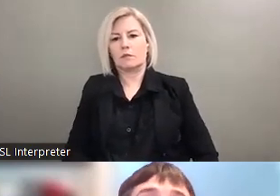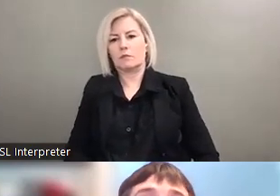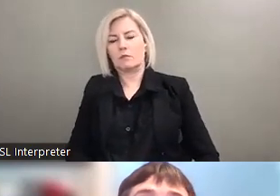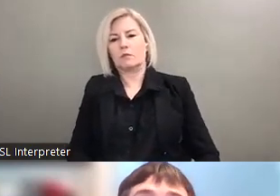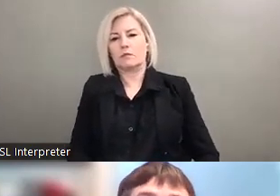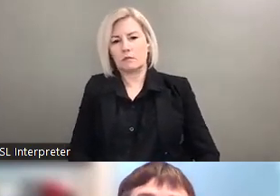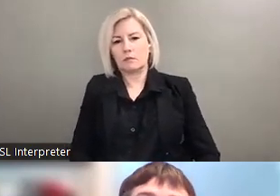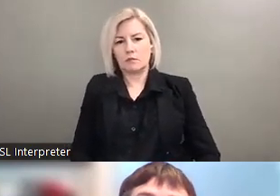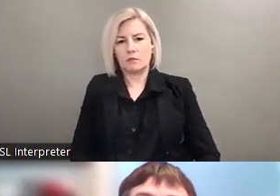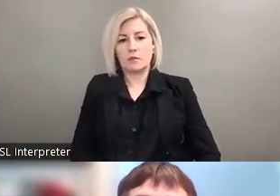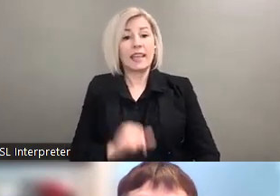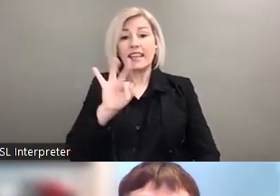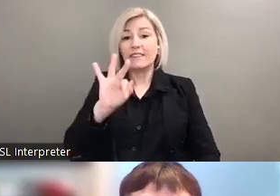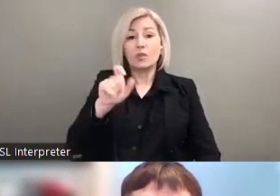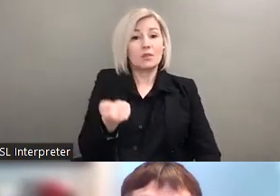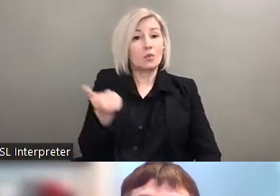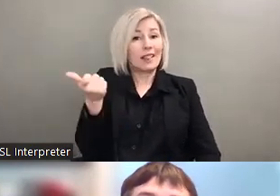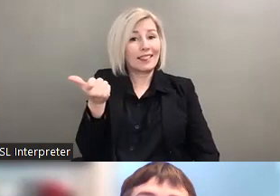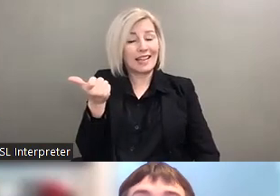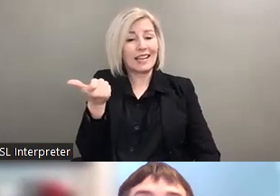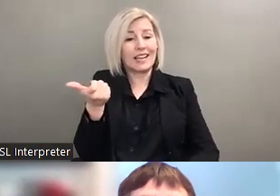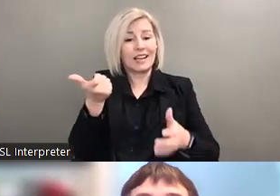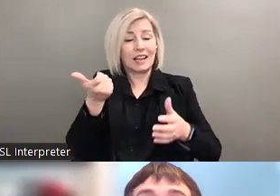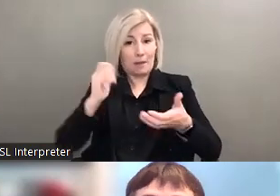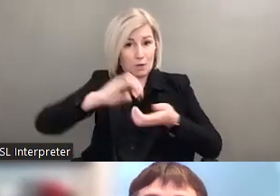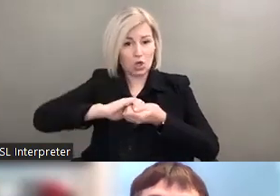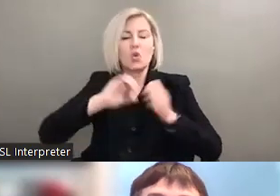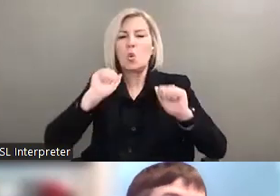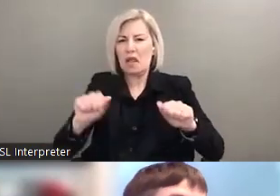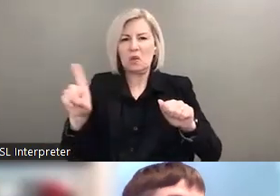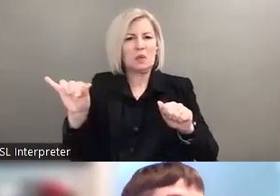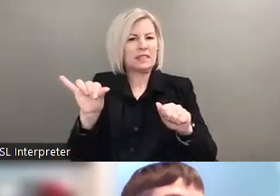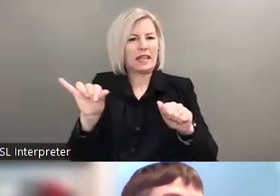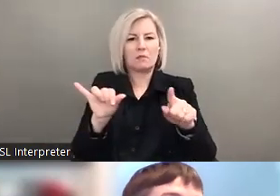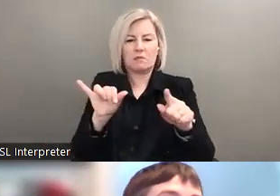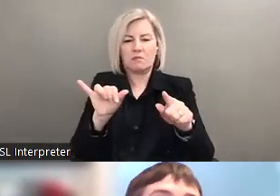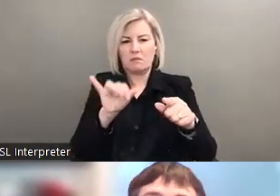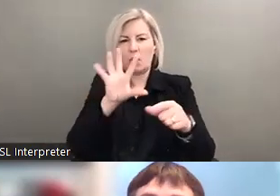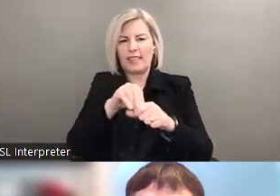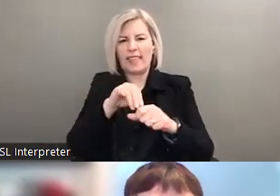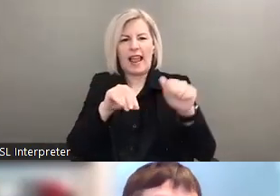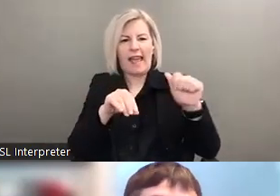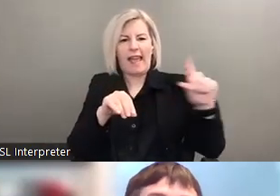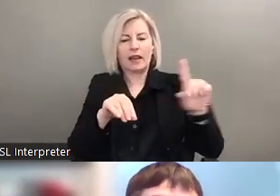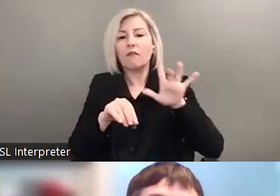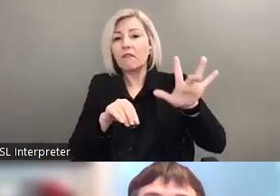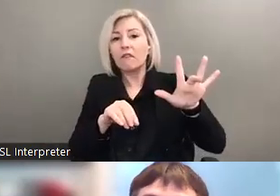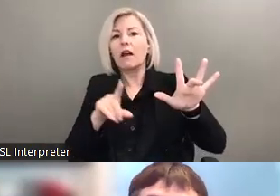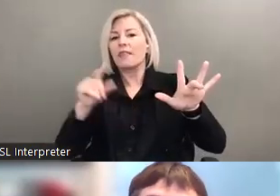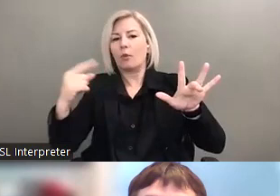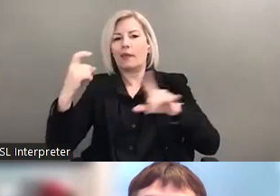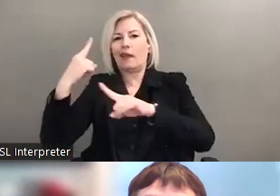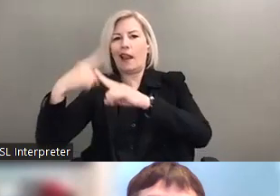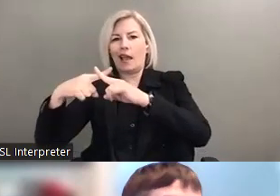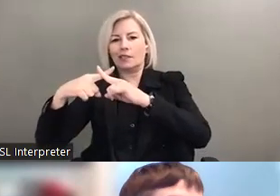If you need to delete a partner that you've added, you can do that on that same Add Community Partners tab by hitting the X button next to the